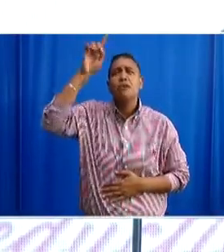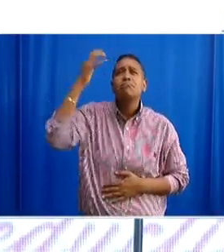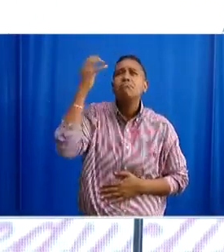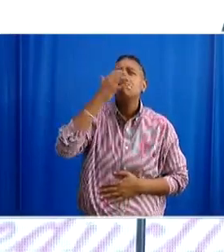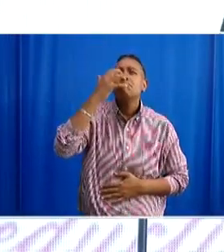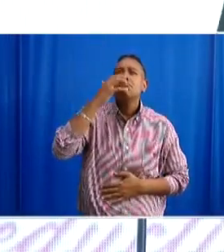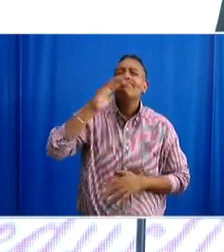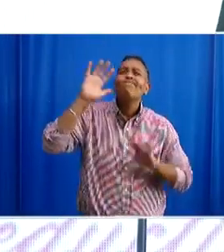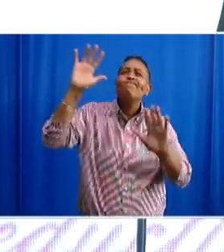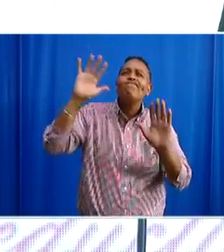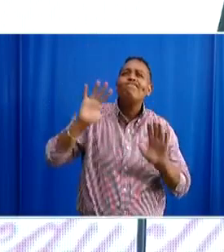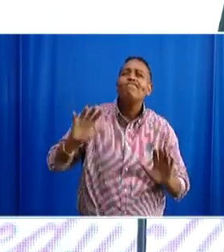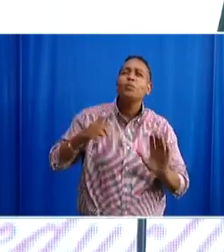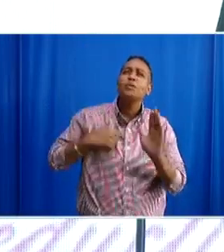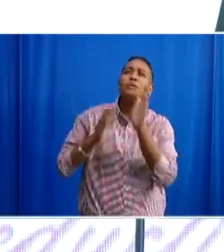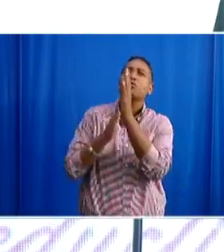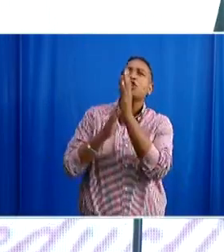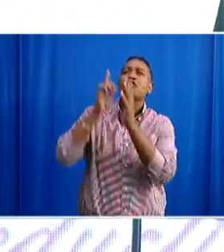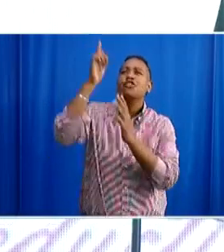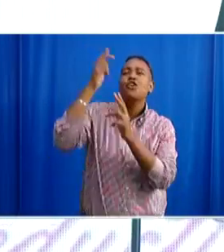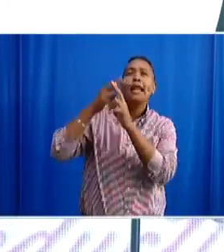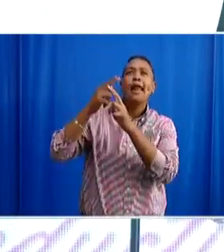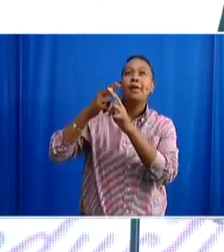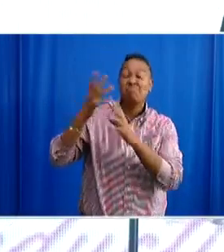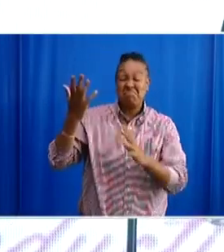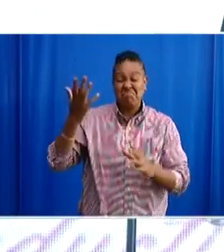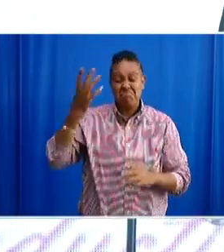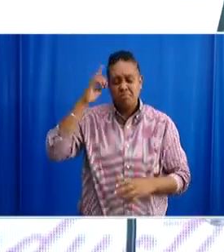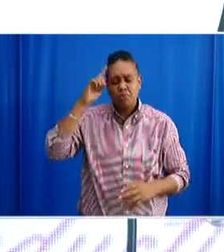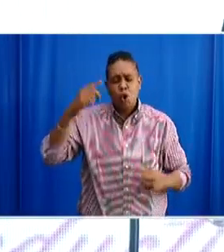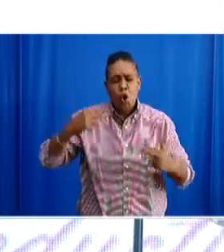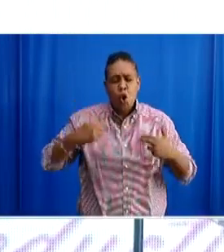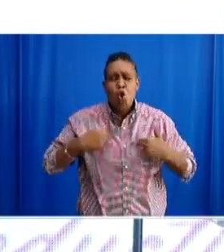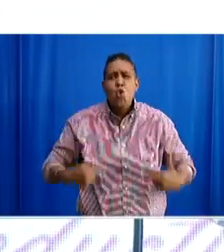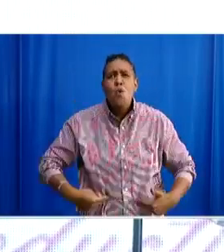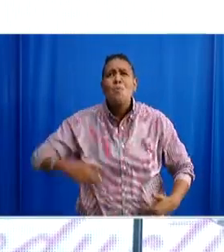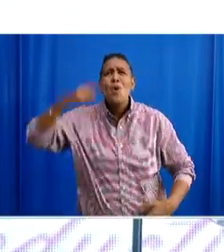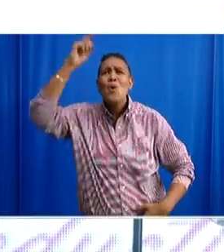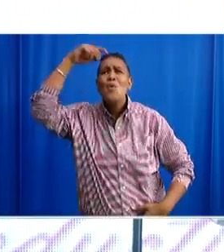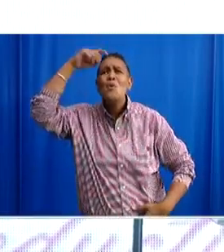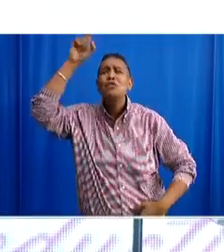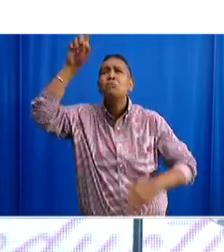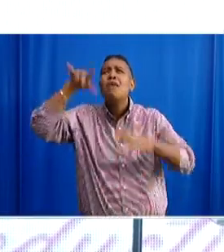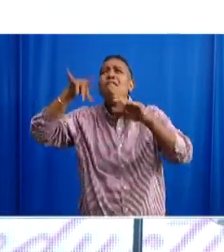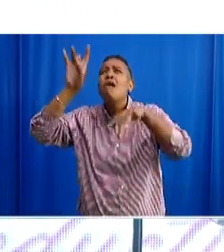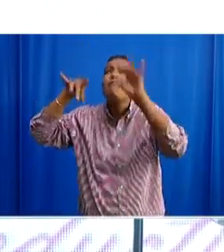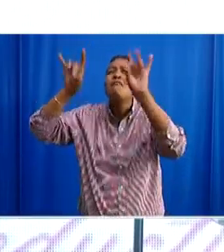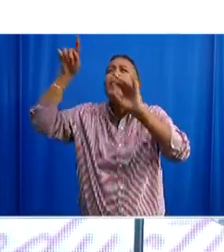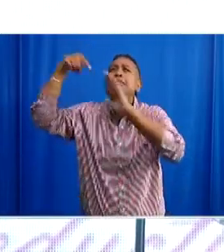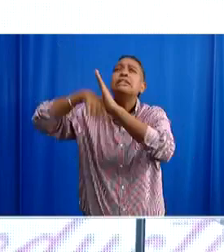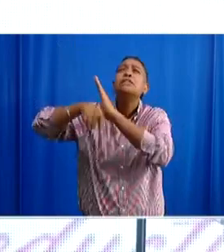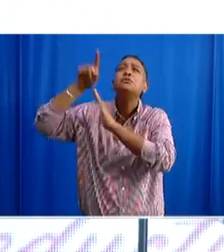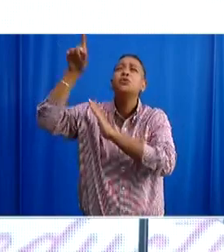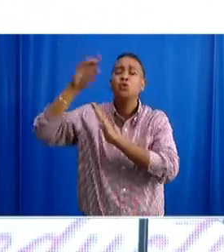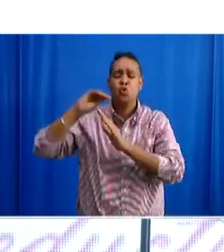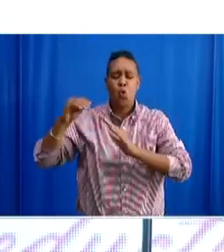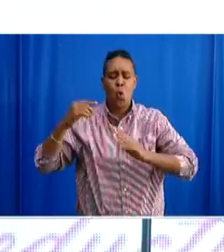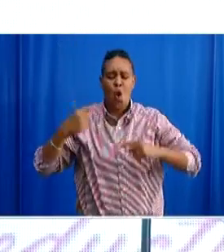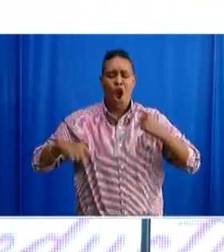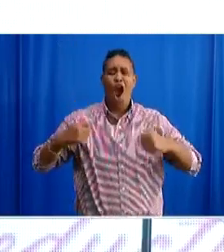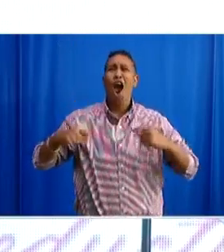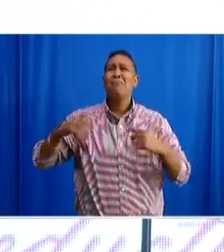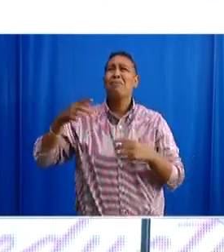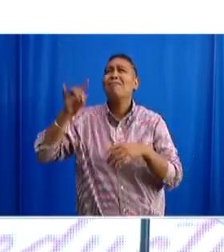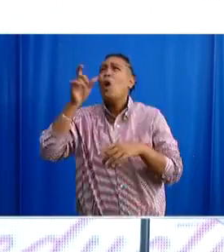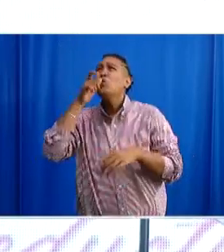God, we praise your name. Although no human wisdom can discover you, no argument lead to